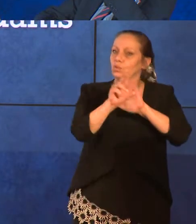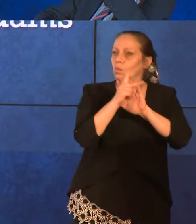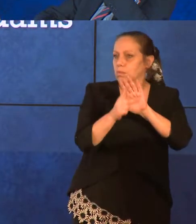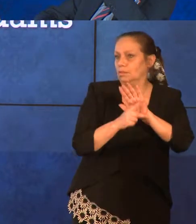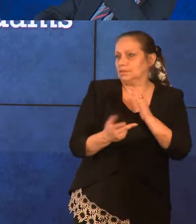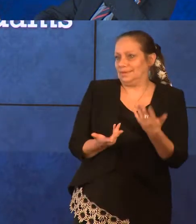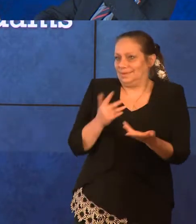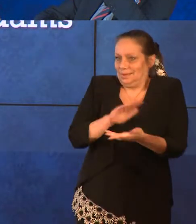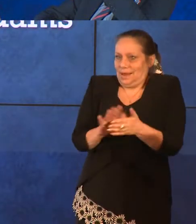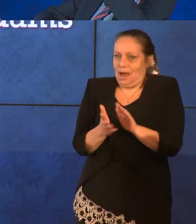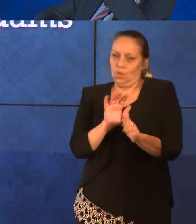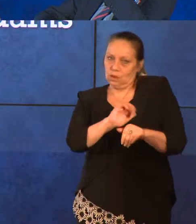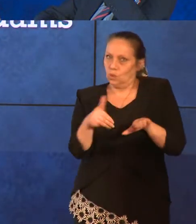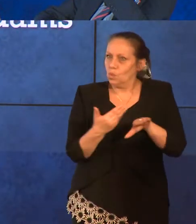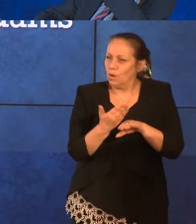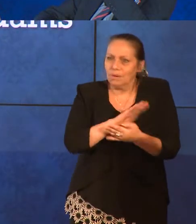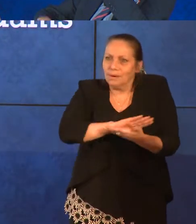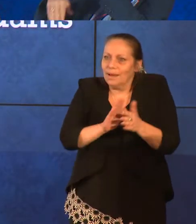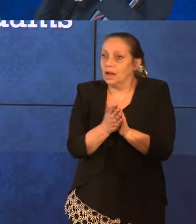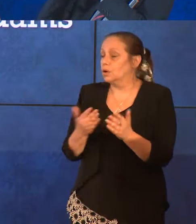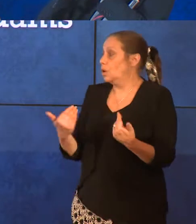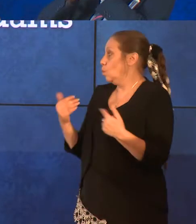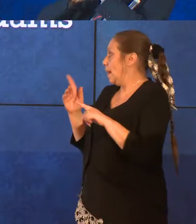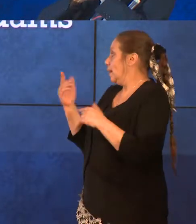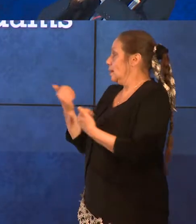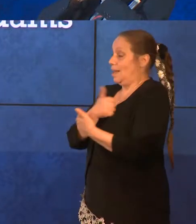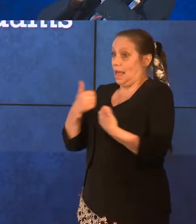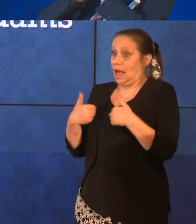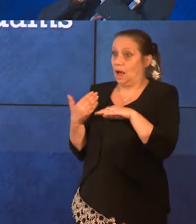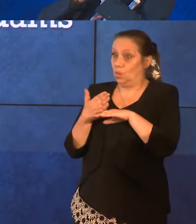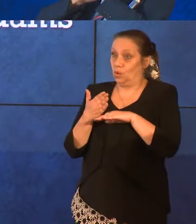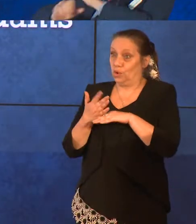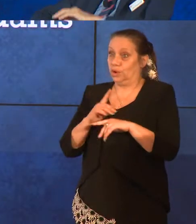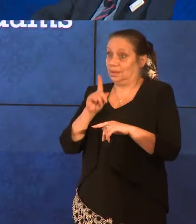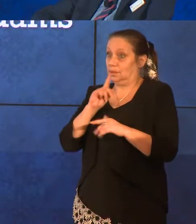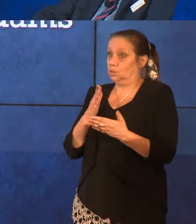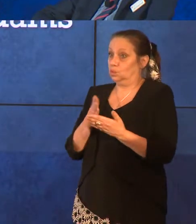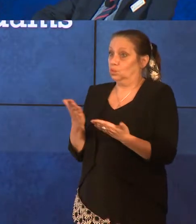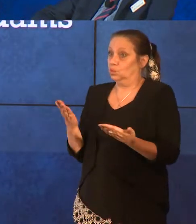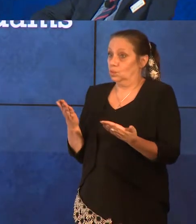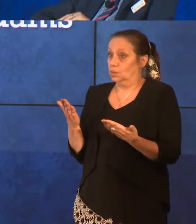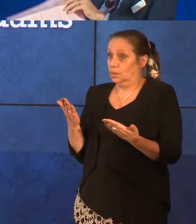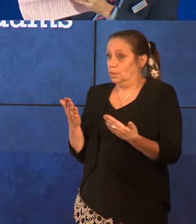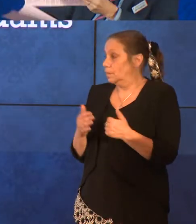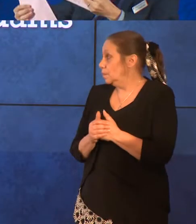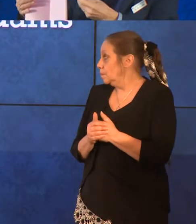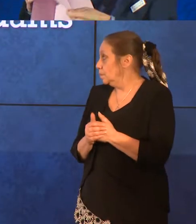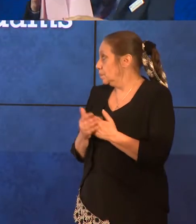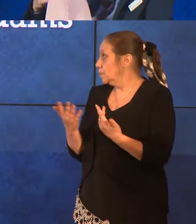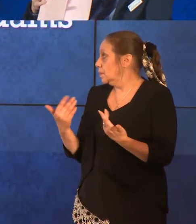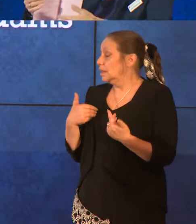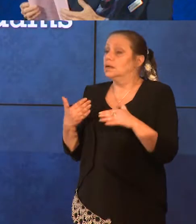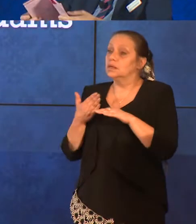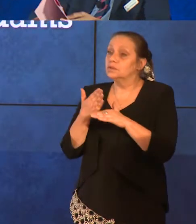and the work that you're doing? Yeah, so I guess our work is basically to meet with disability advocates and